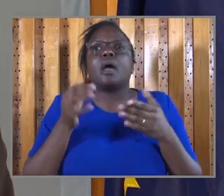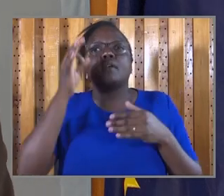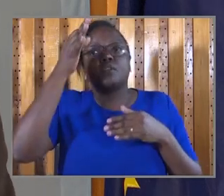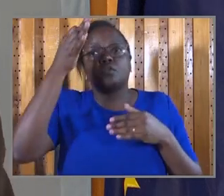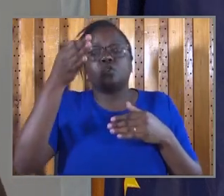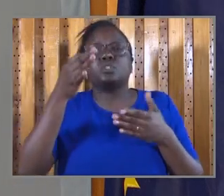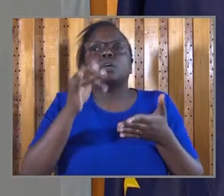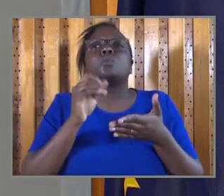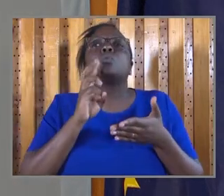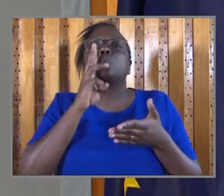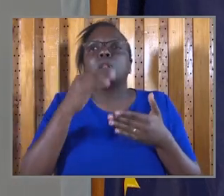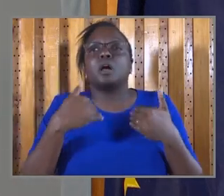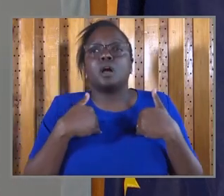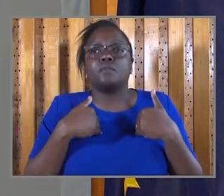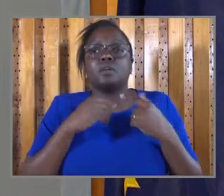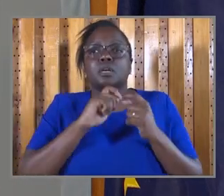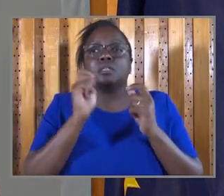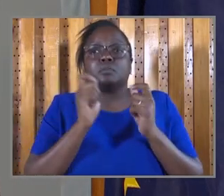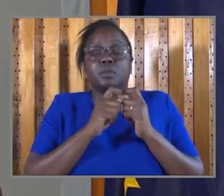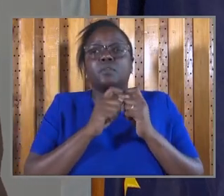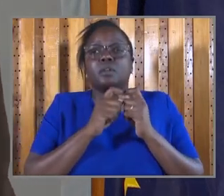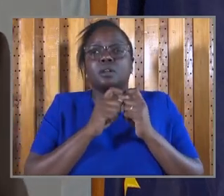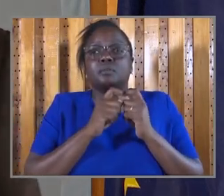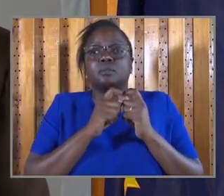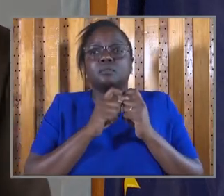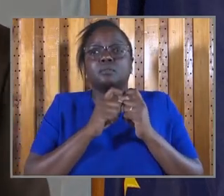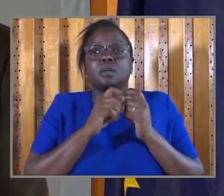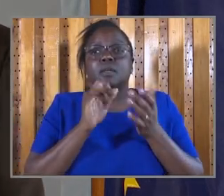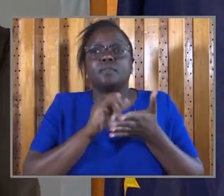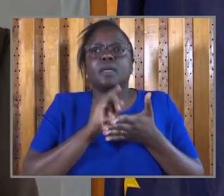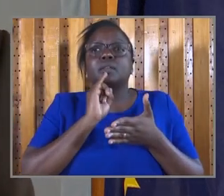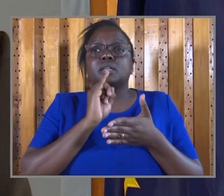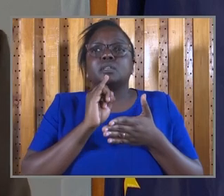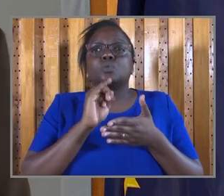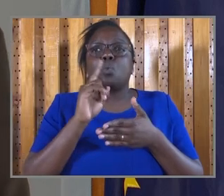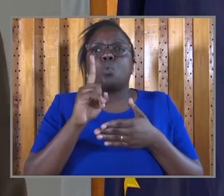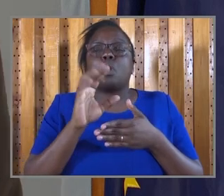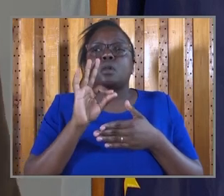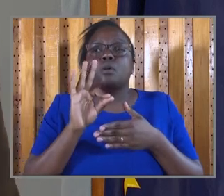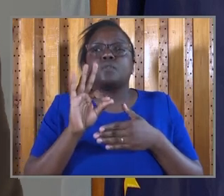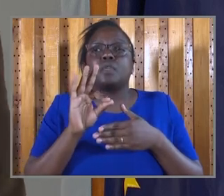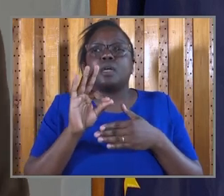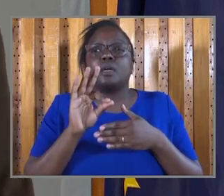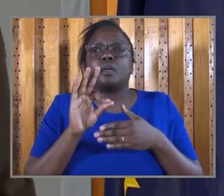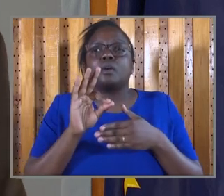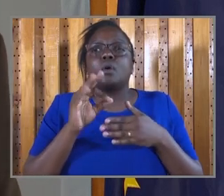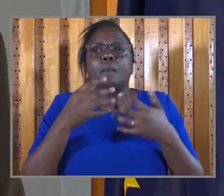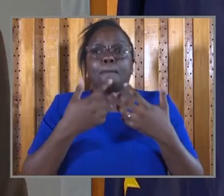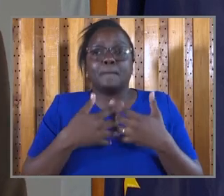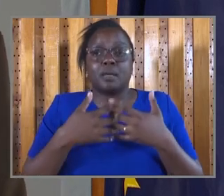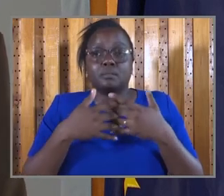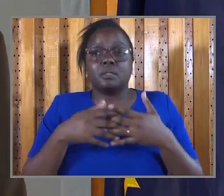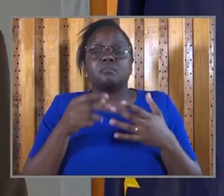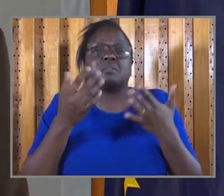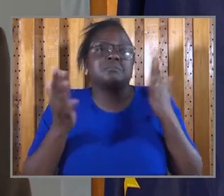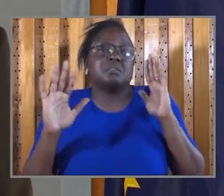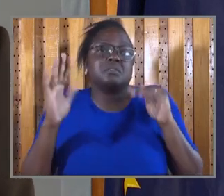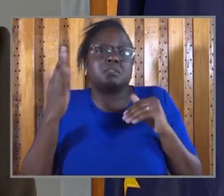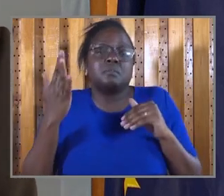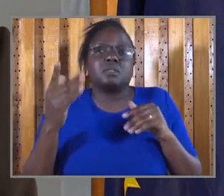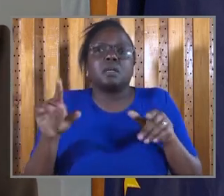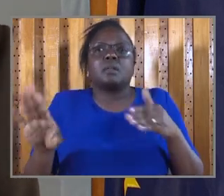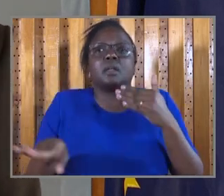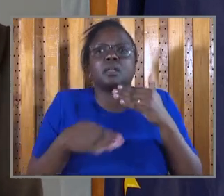beholds. Specifically towards CBAM, I think that is actually one of these mechanisms that, yeah, it might seem as if it is an